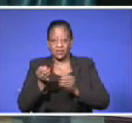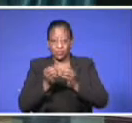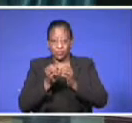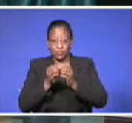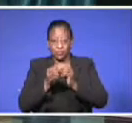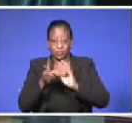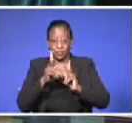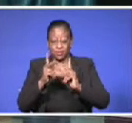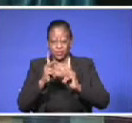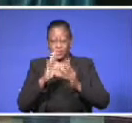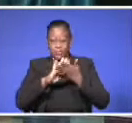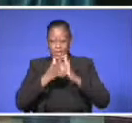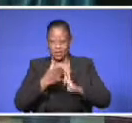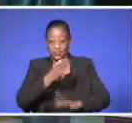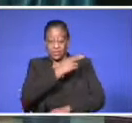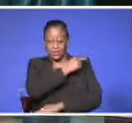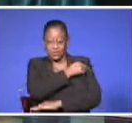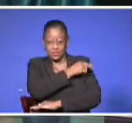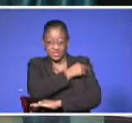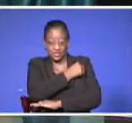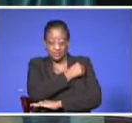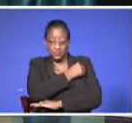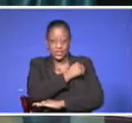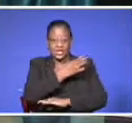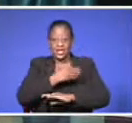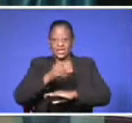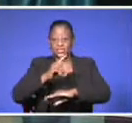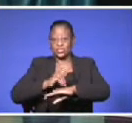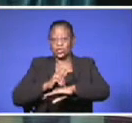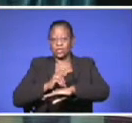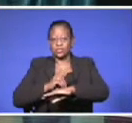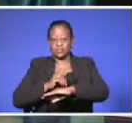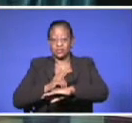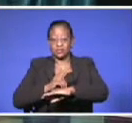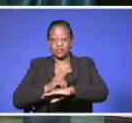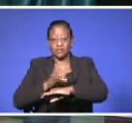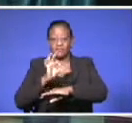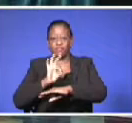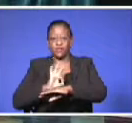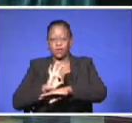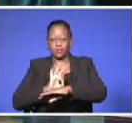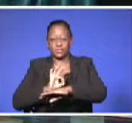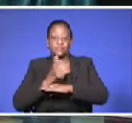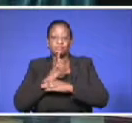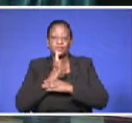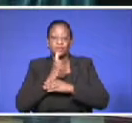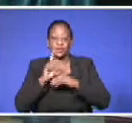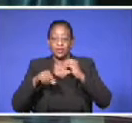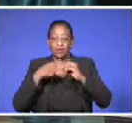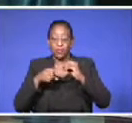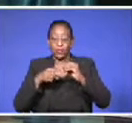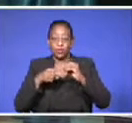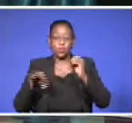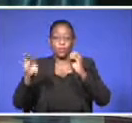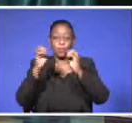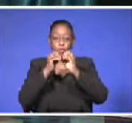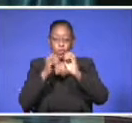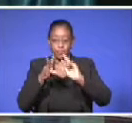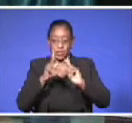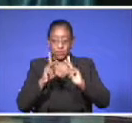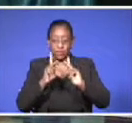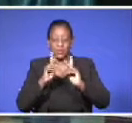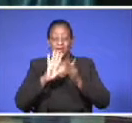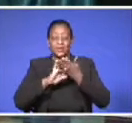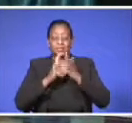hospitalizations. Local health expert Dr. Nakia Forbes is lauding the potential for more Bahamians to be vaccinated with